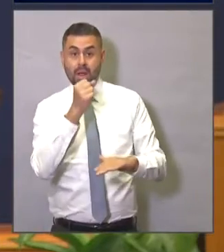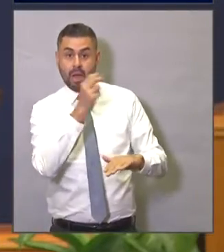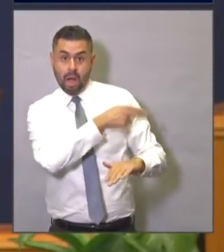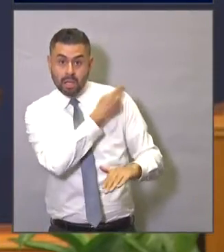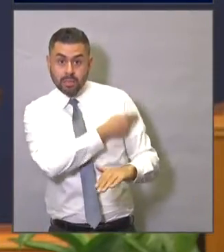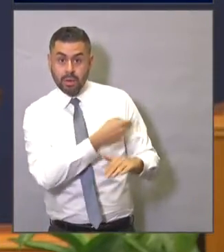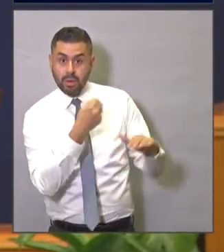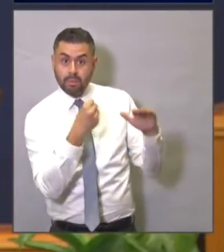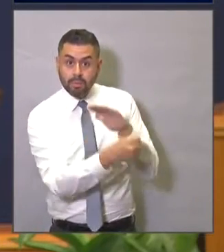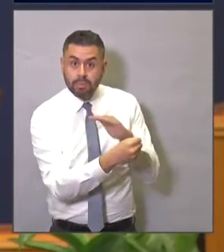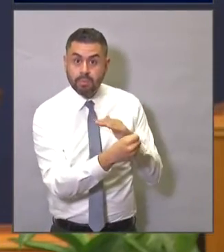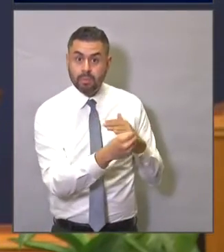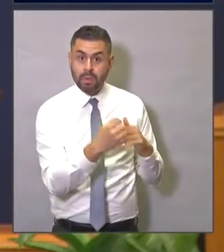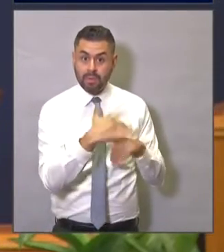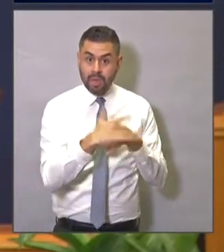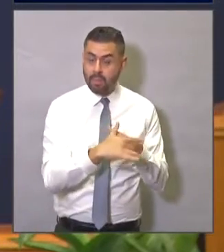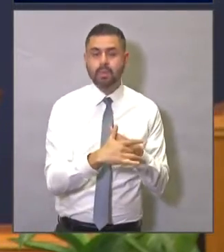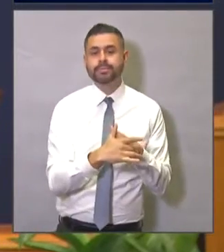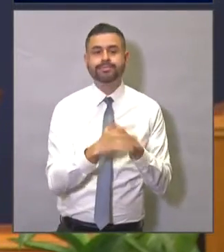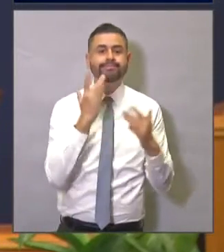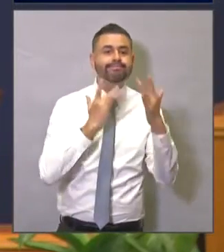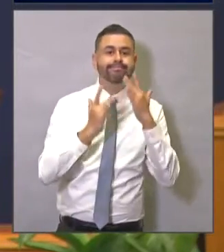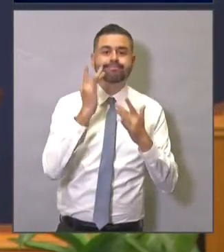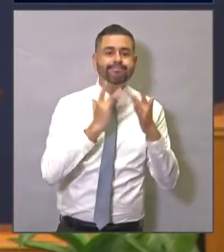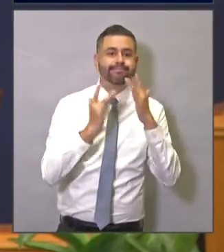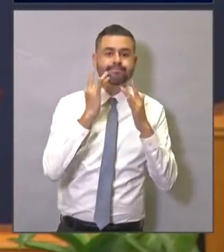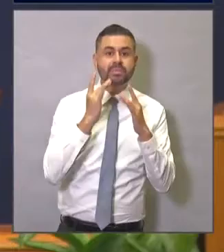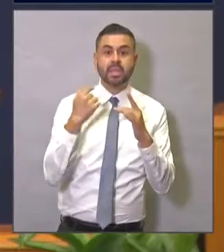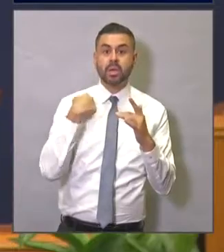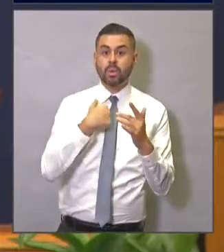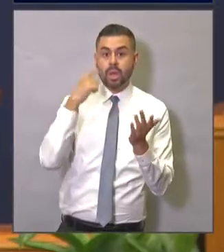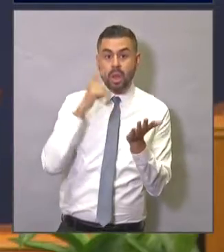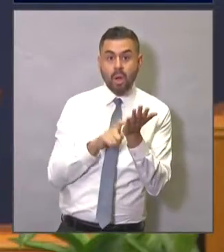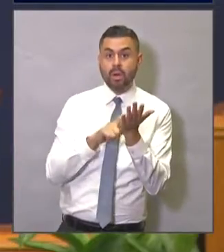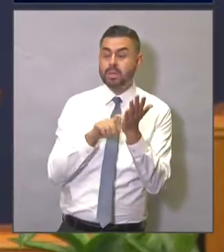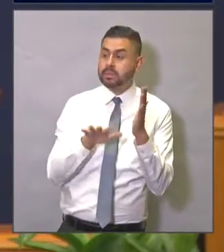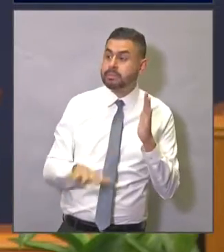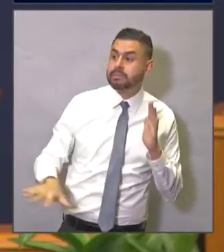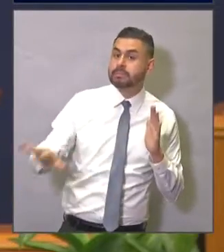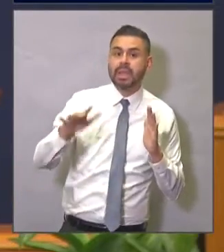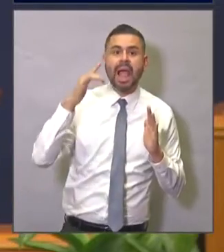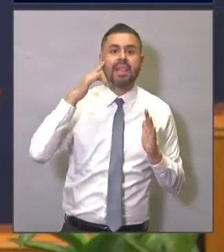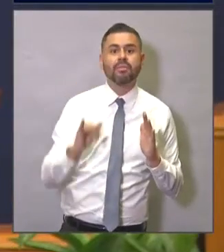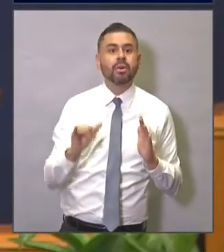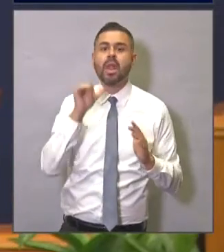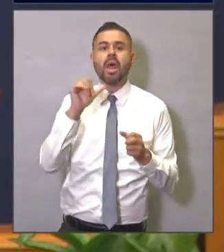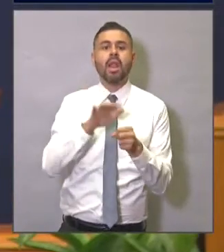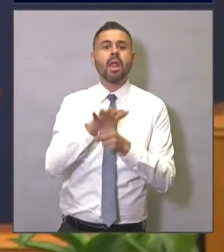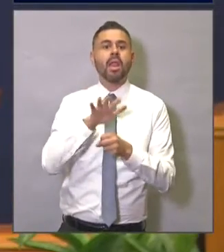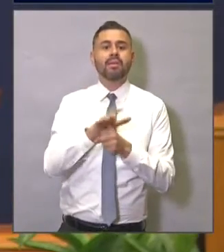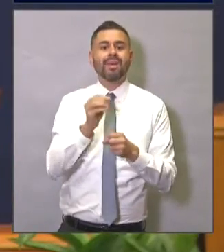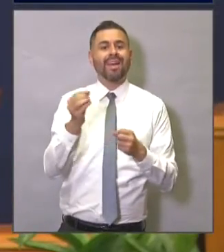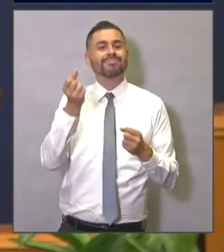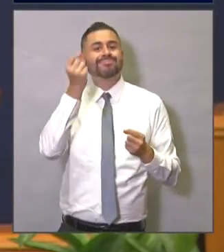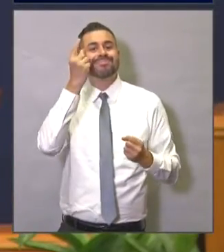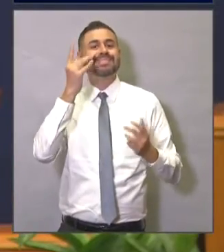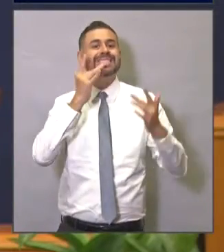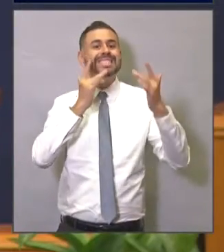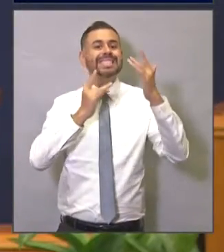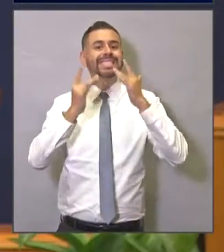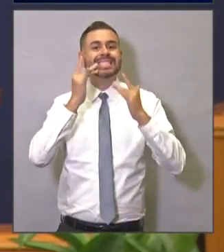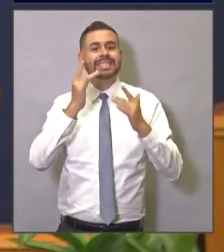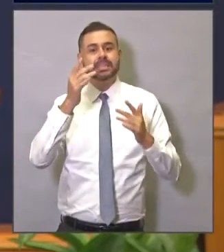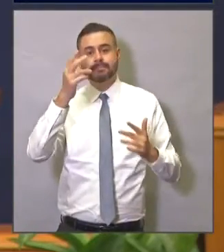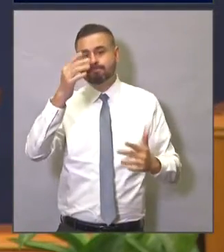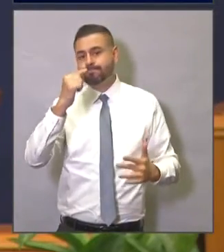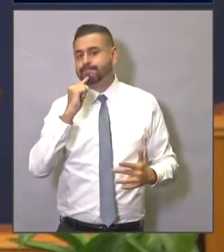of hospital beds, as we are seeing happen in other counties across California, and an expected shortage in ICU beds,